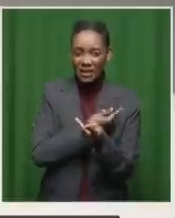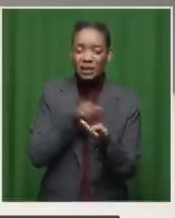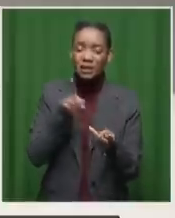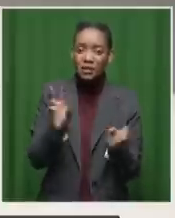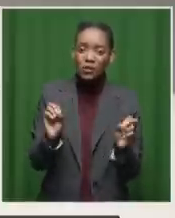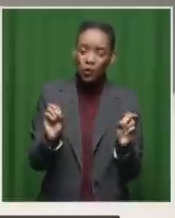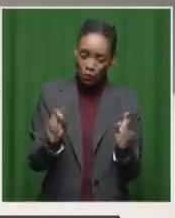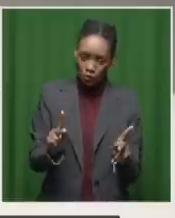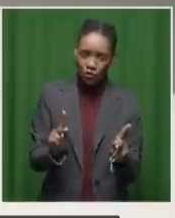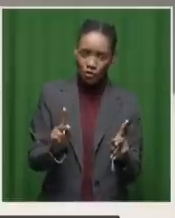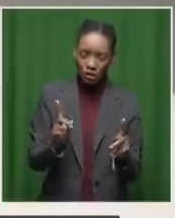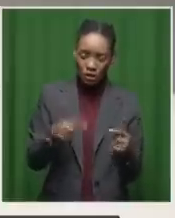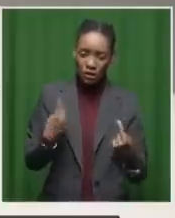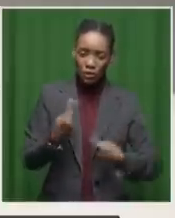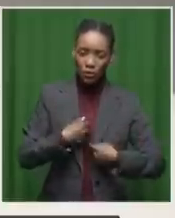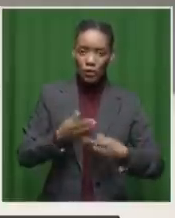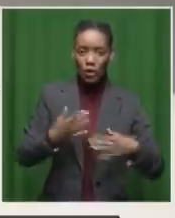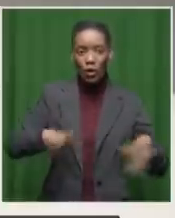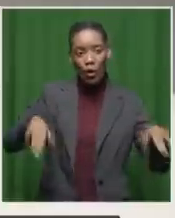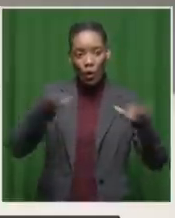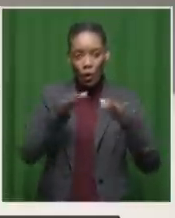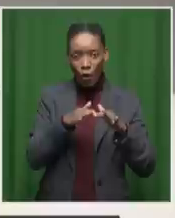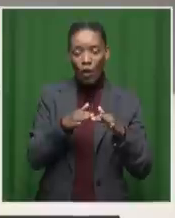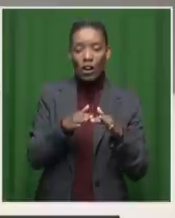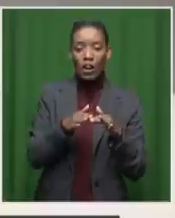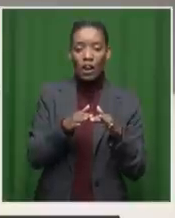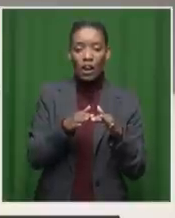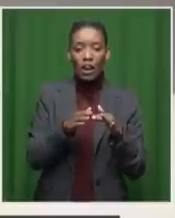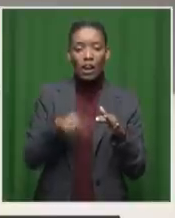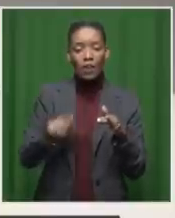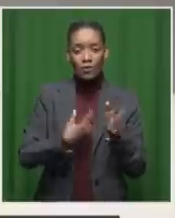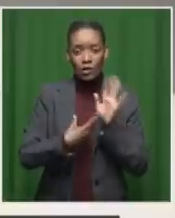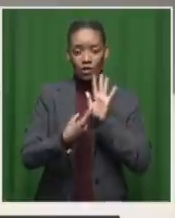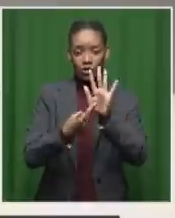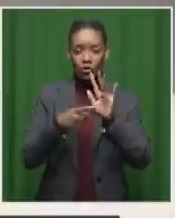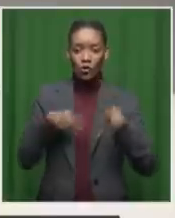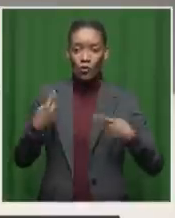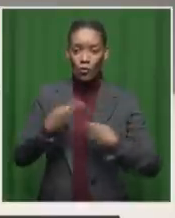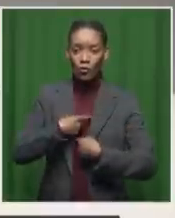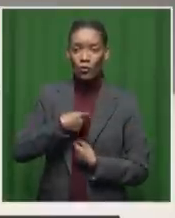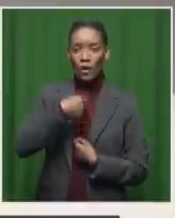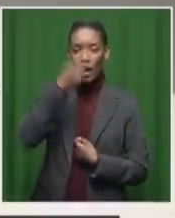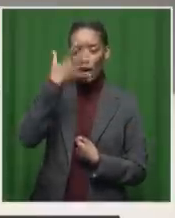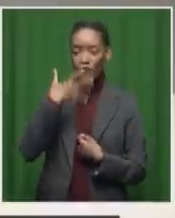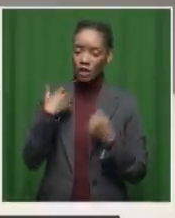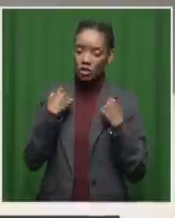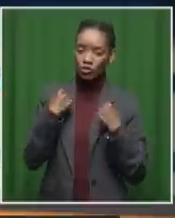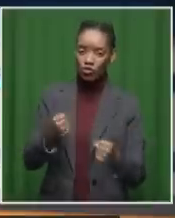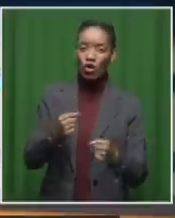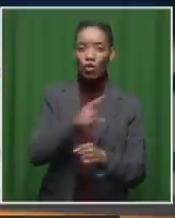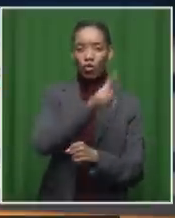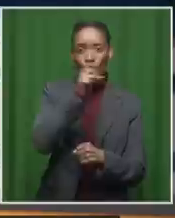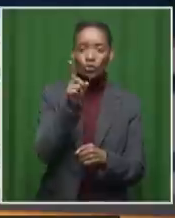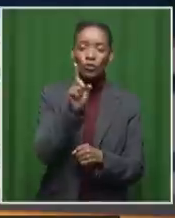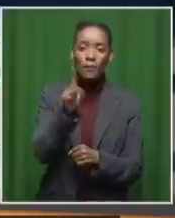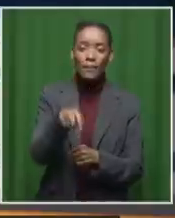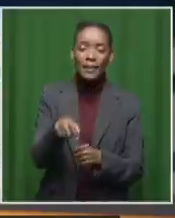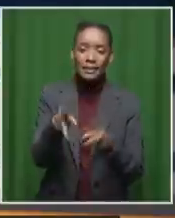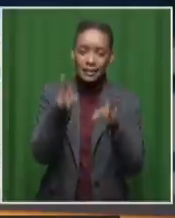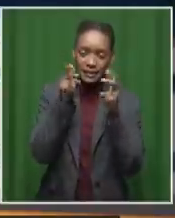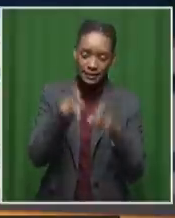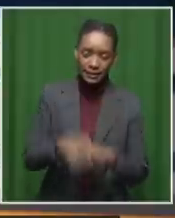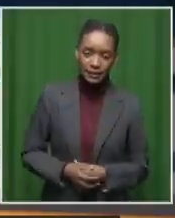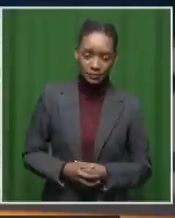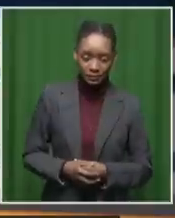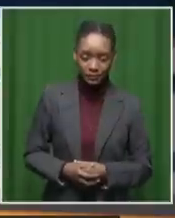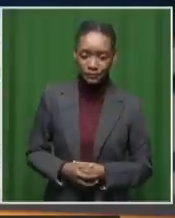us to say to all of them, we are strong as Africa. You have to listen from us. I'm still curious, though,